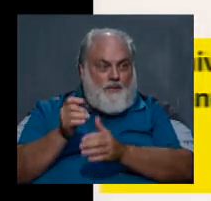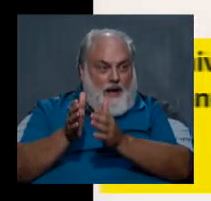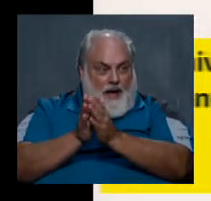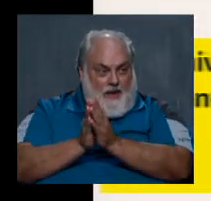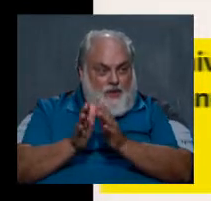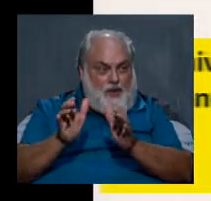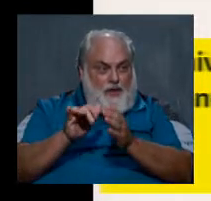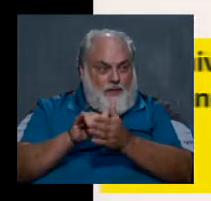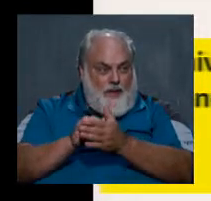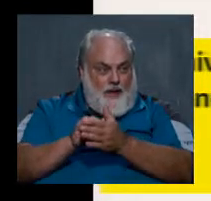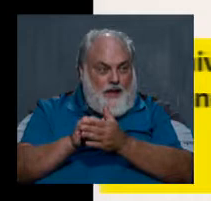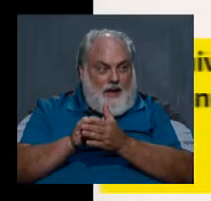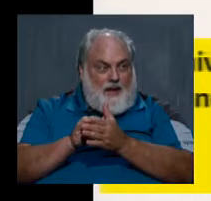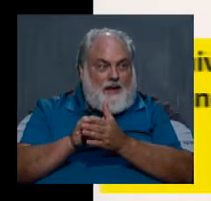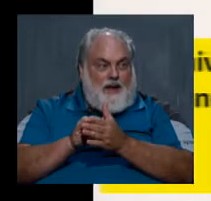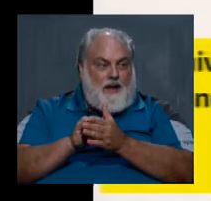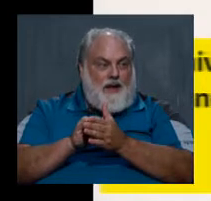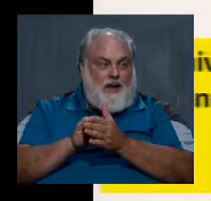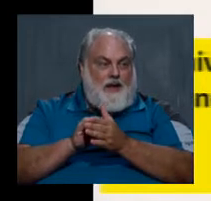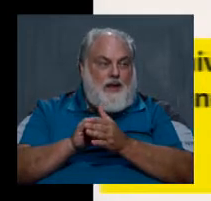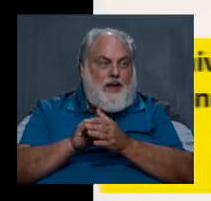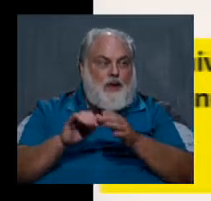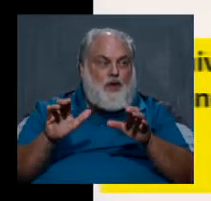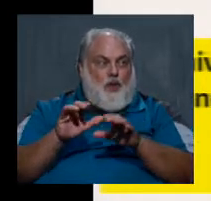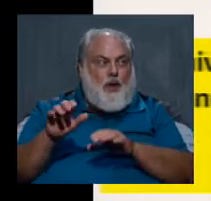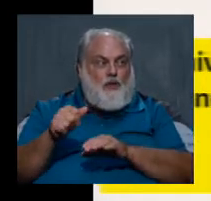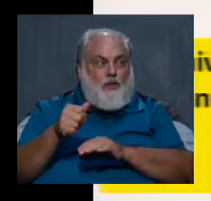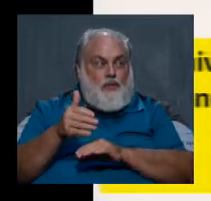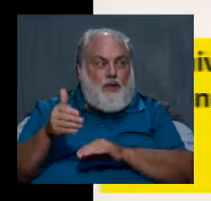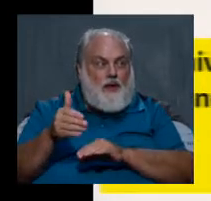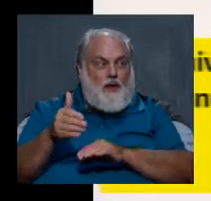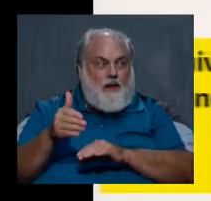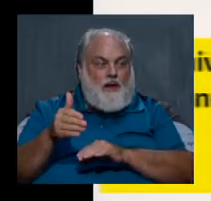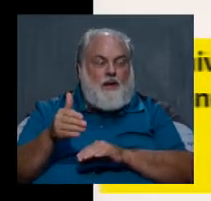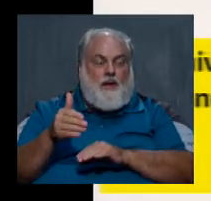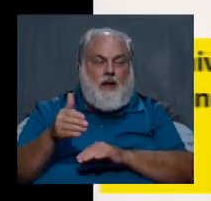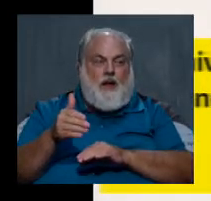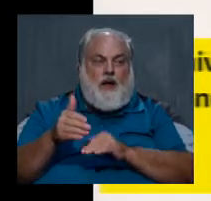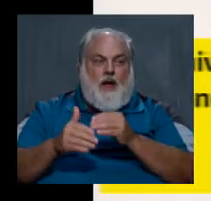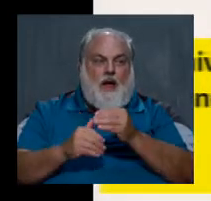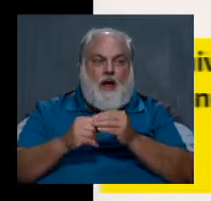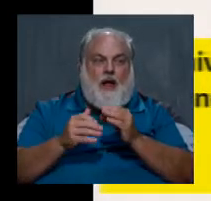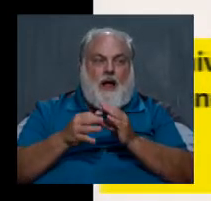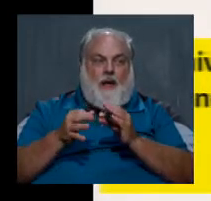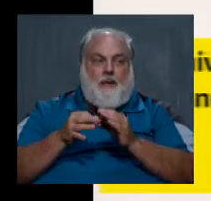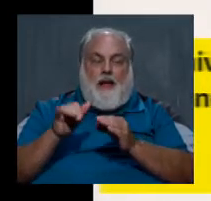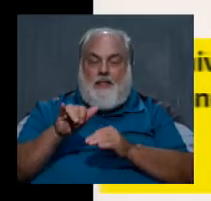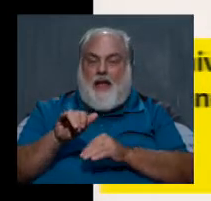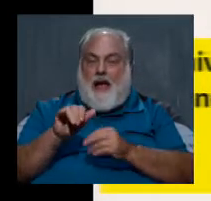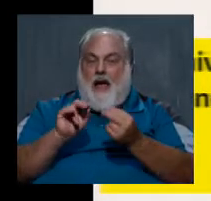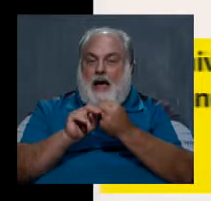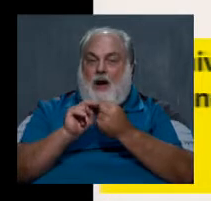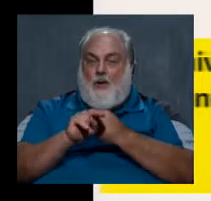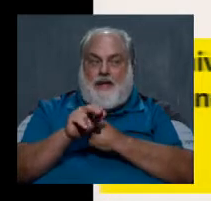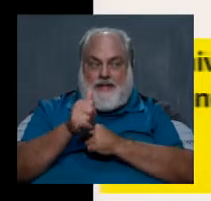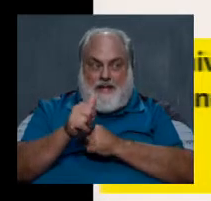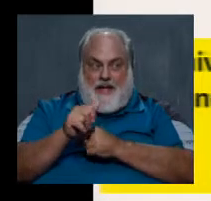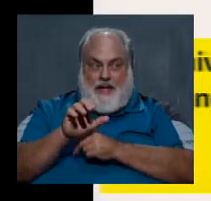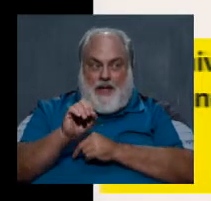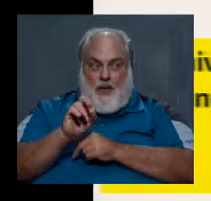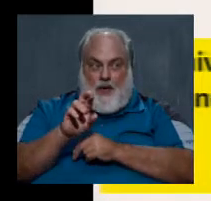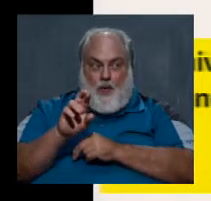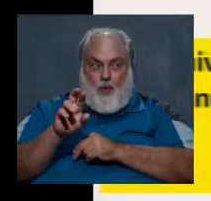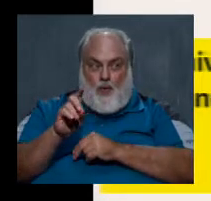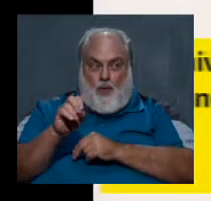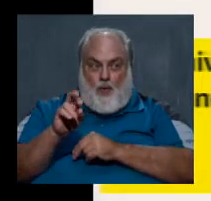we city planners were entrusted to do some other things, which I will comment on. This Highway 10 corridor plan, which was a good plan,